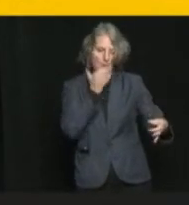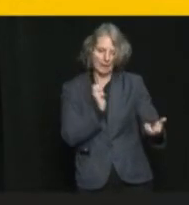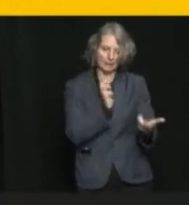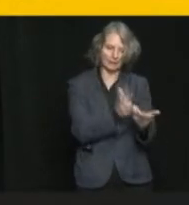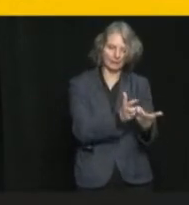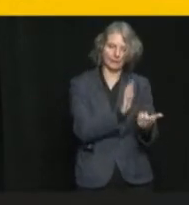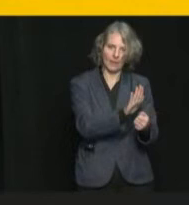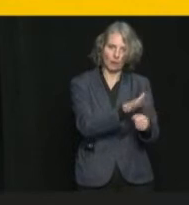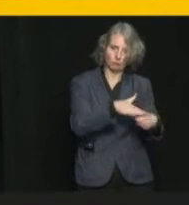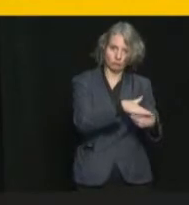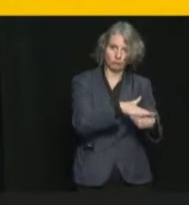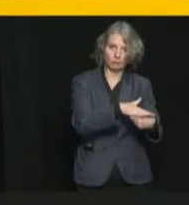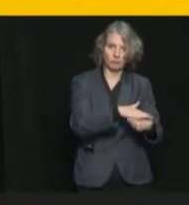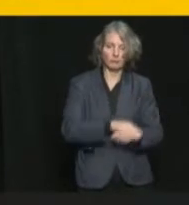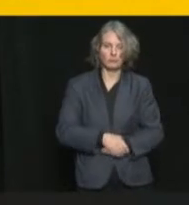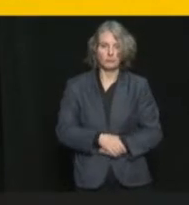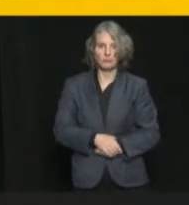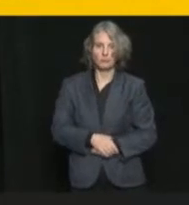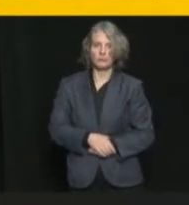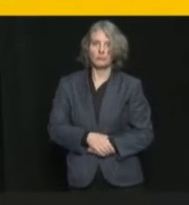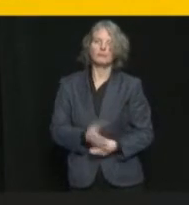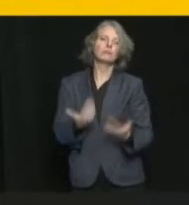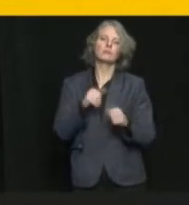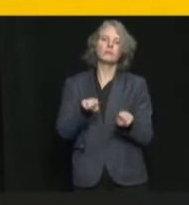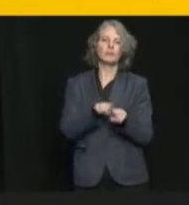for them. Okay.